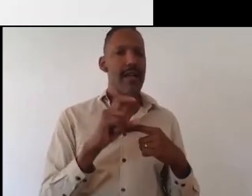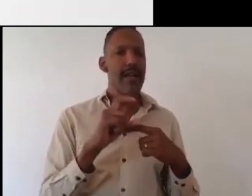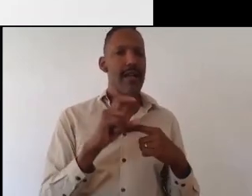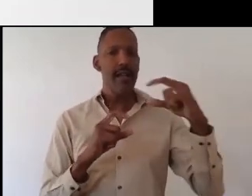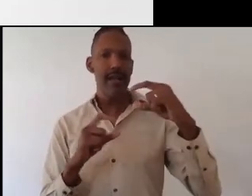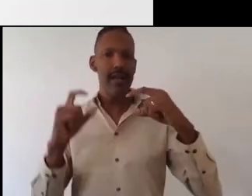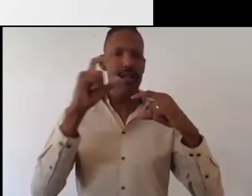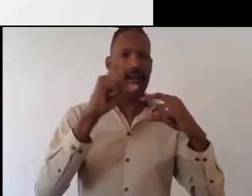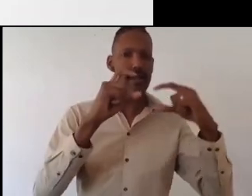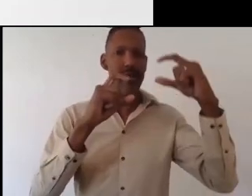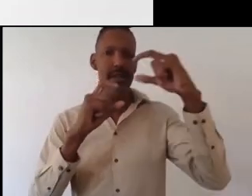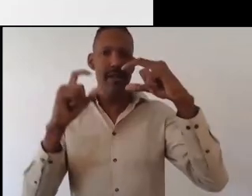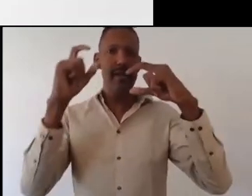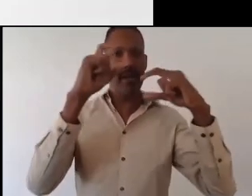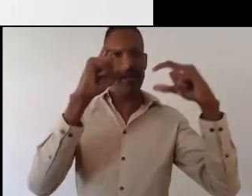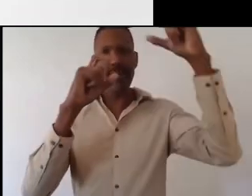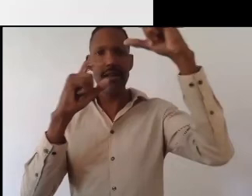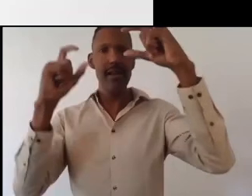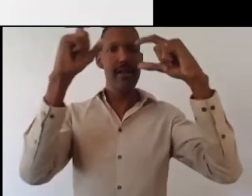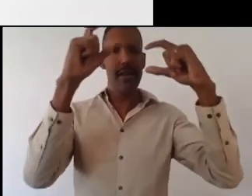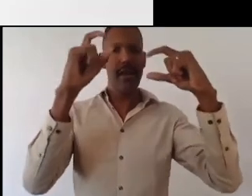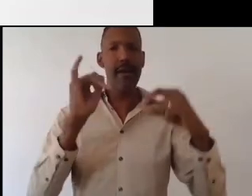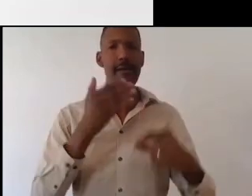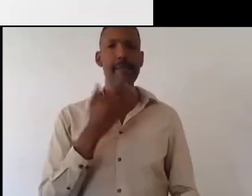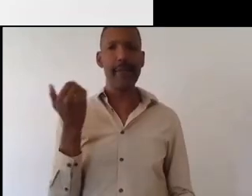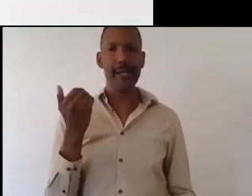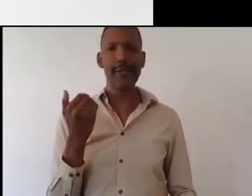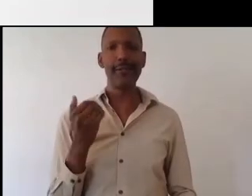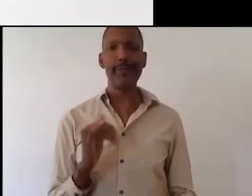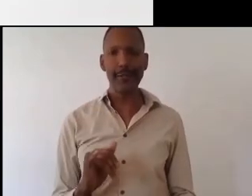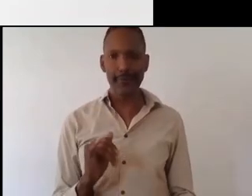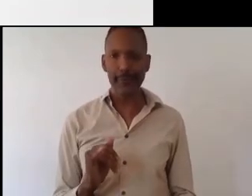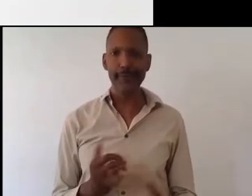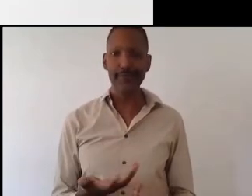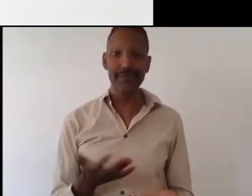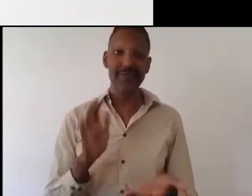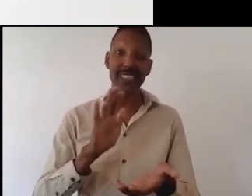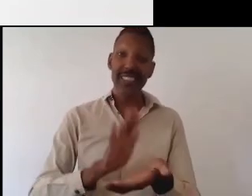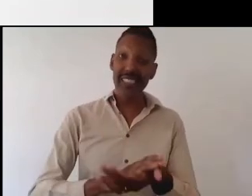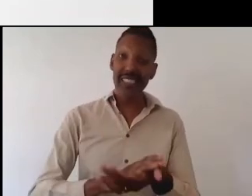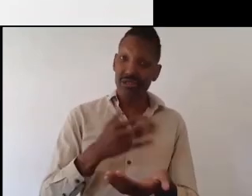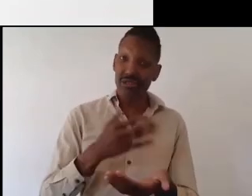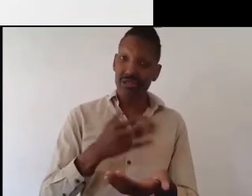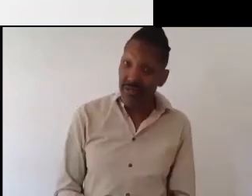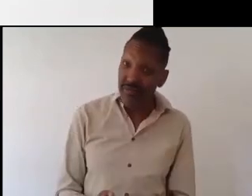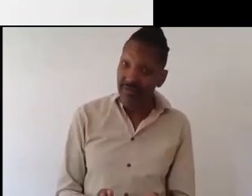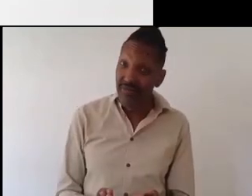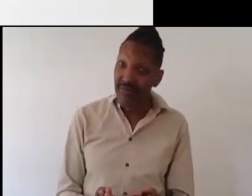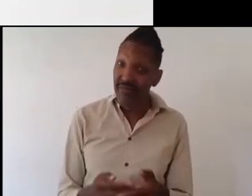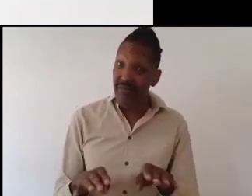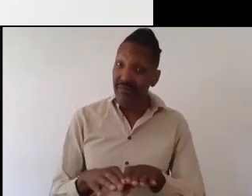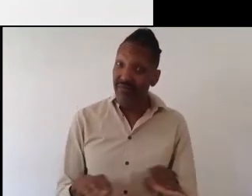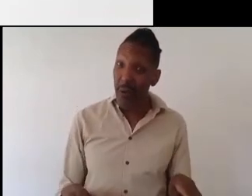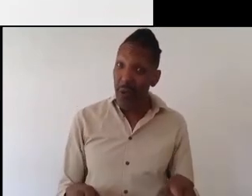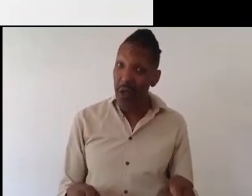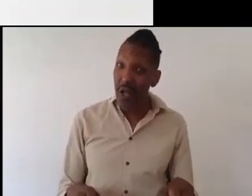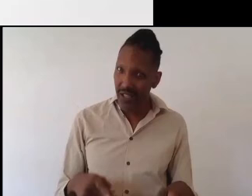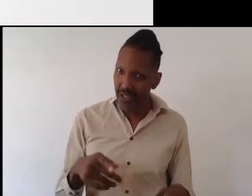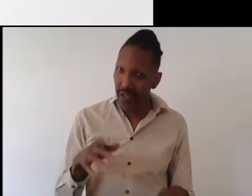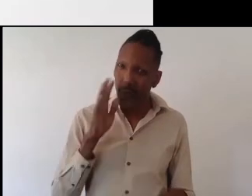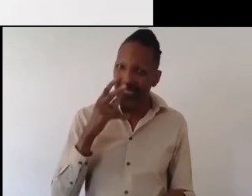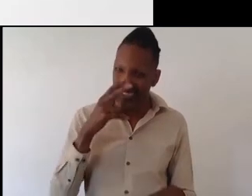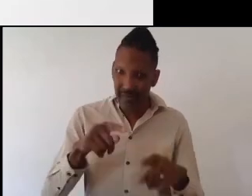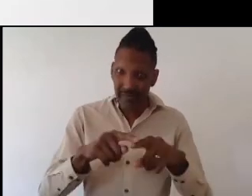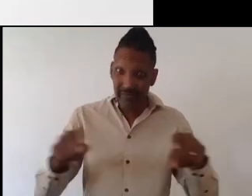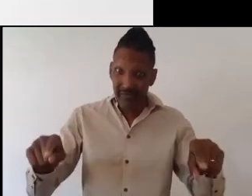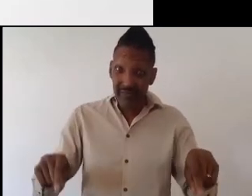structure. And you can find patterns on buildings. You can also find patterns. This is a kitchen of one of the children's homes. You